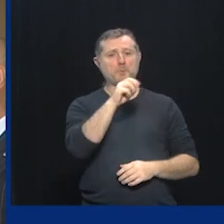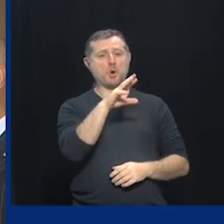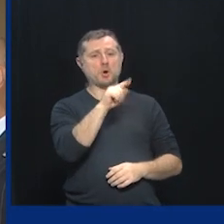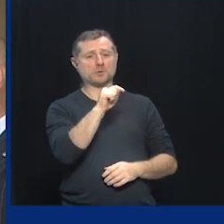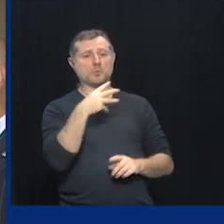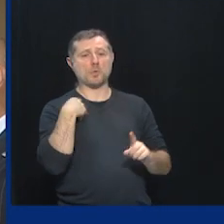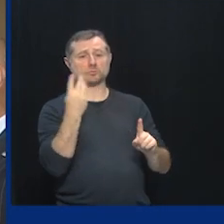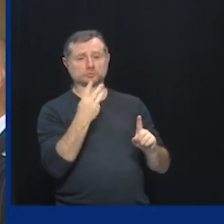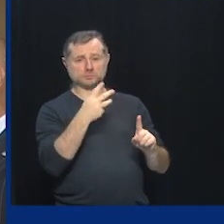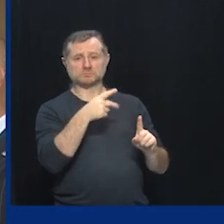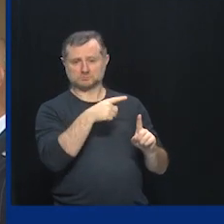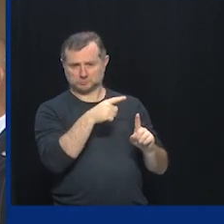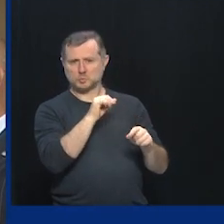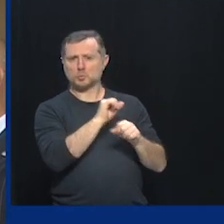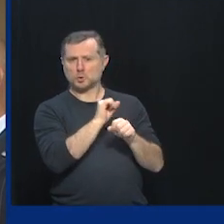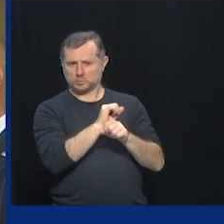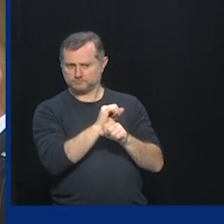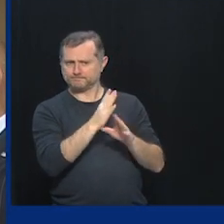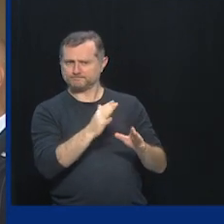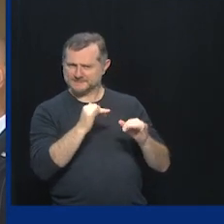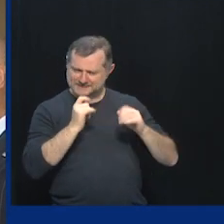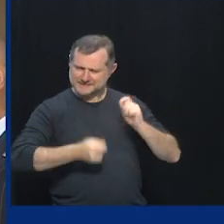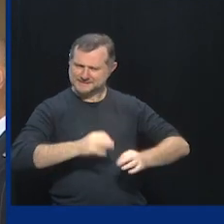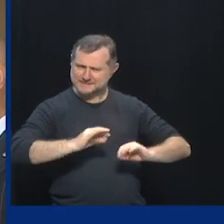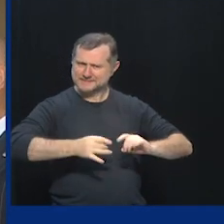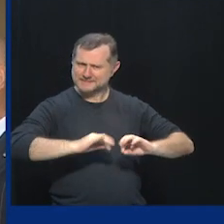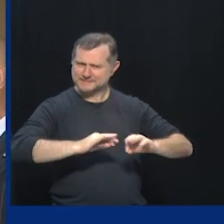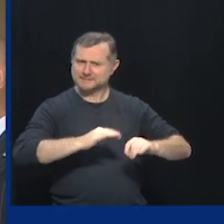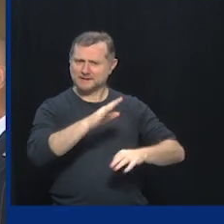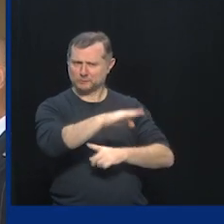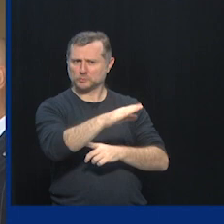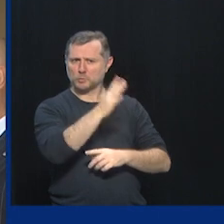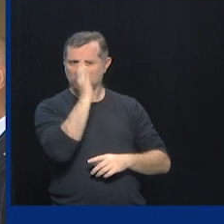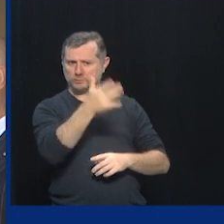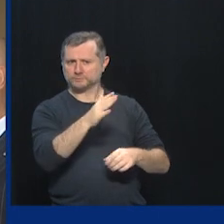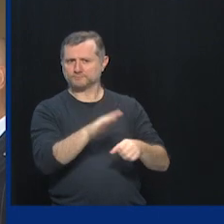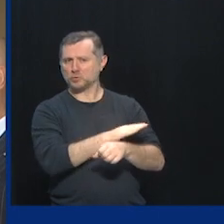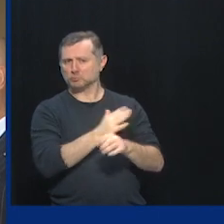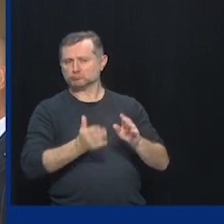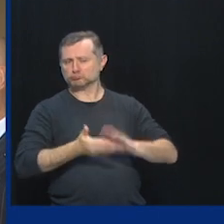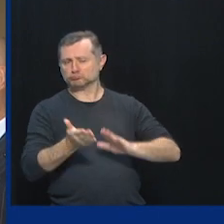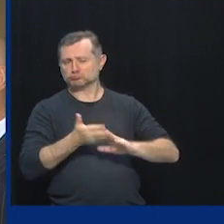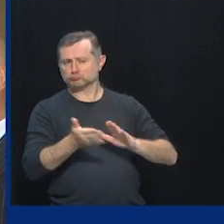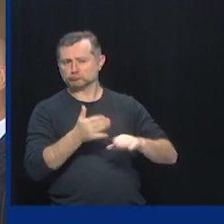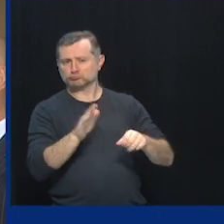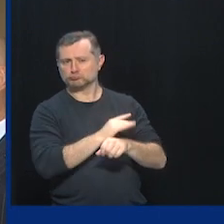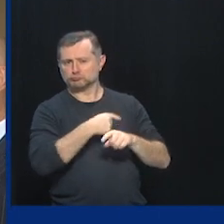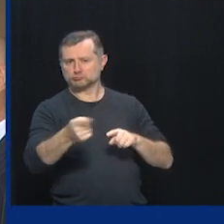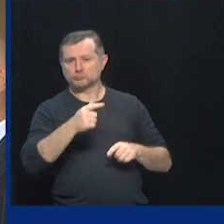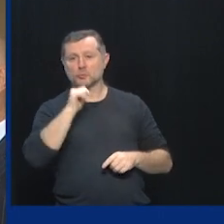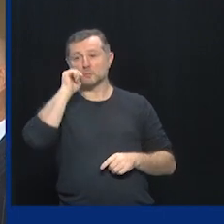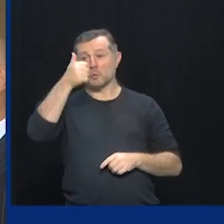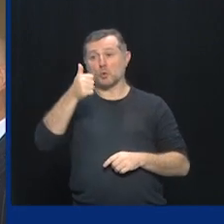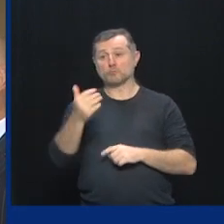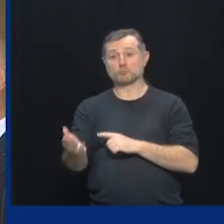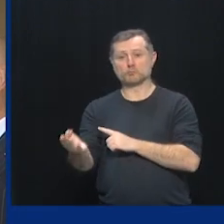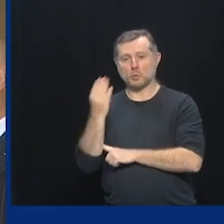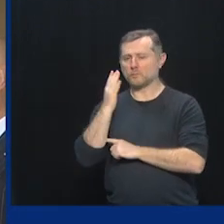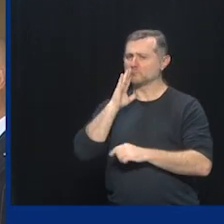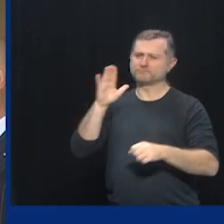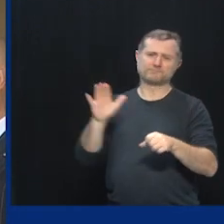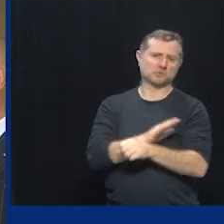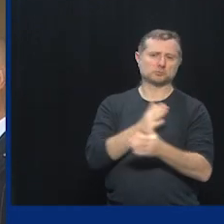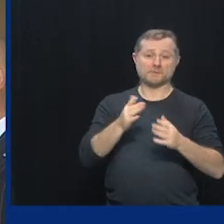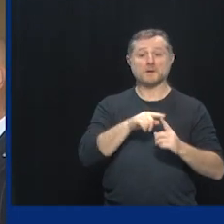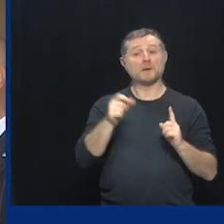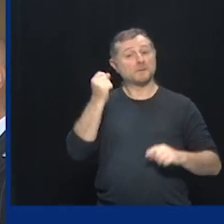here, and we will have that single track back this afternoon with full service by the morning rush hour on Port Washington. But we made a